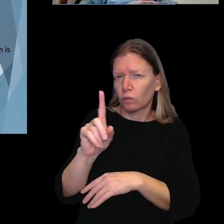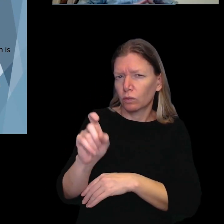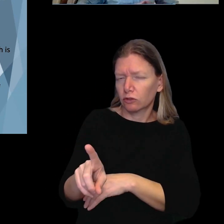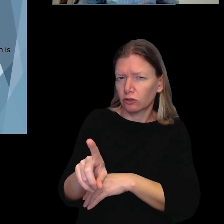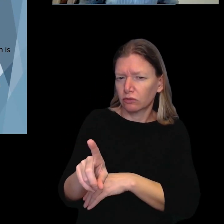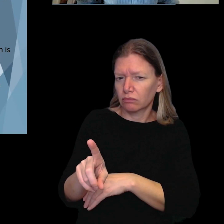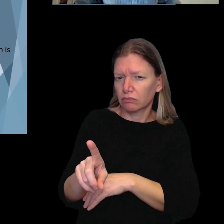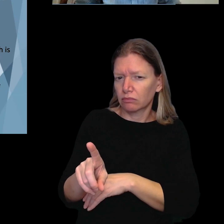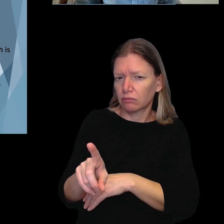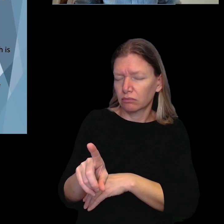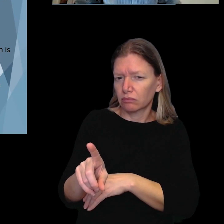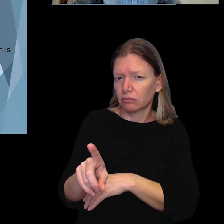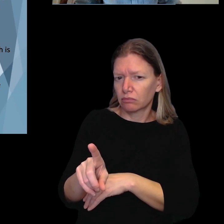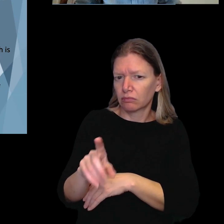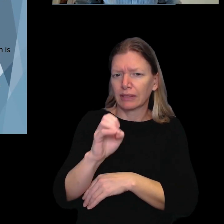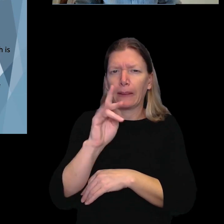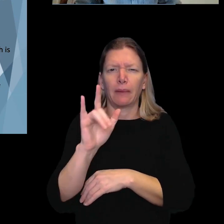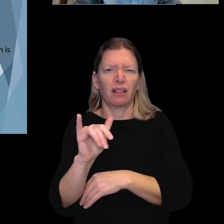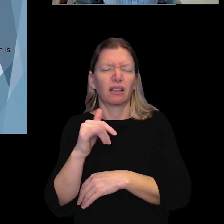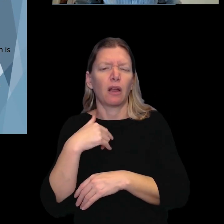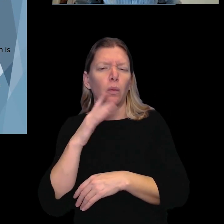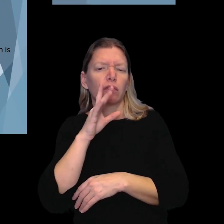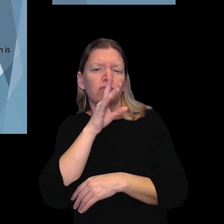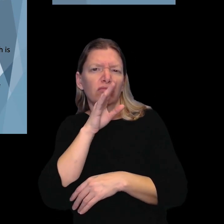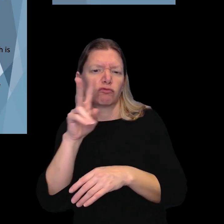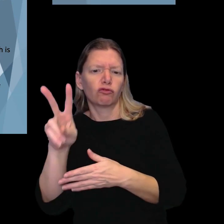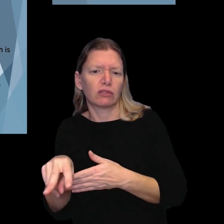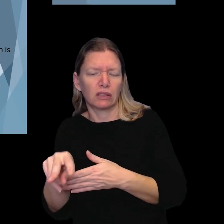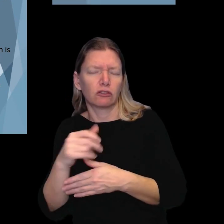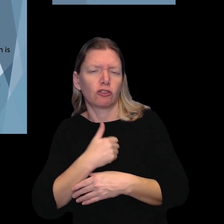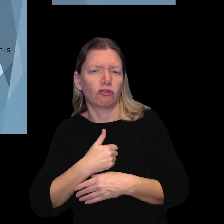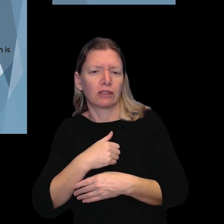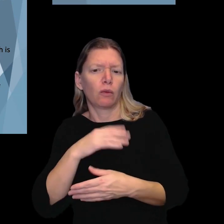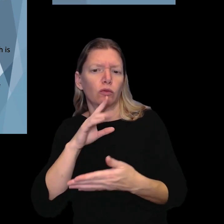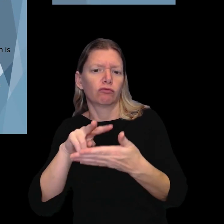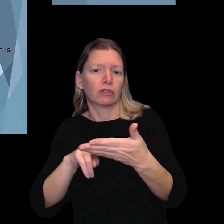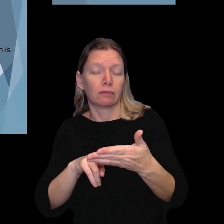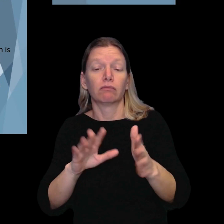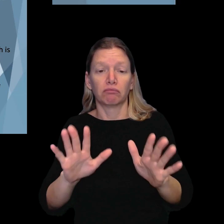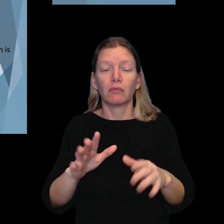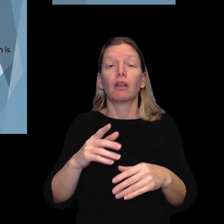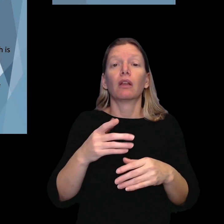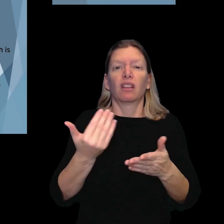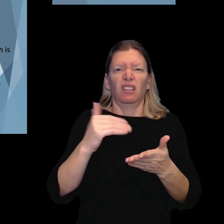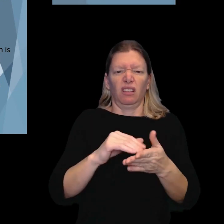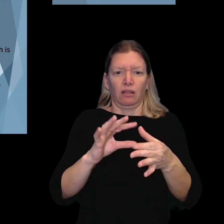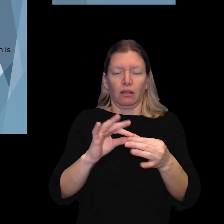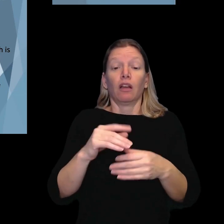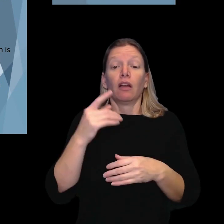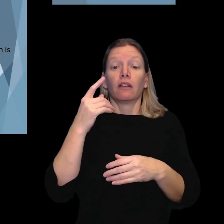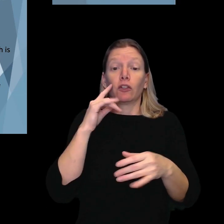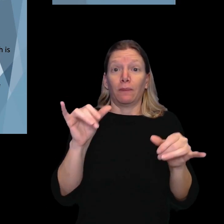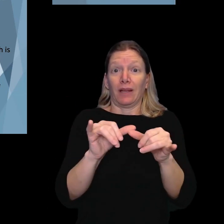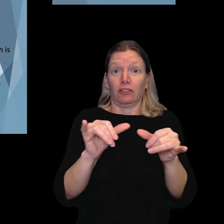I'm sorry, if you could clarify the question. I'll read it. Sorry, I should read it. For measuring the